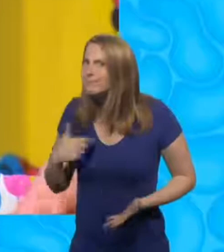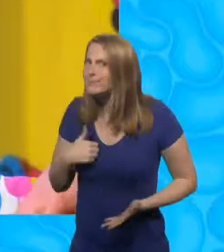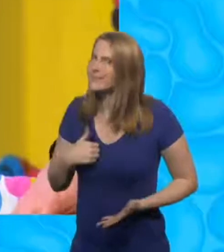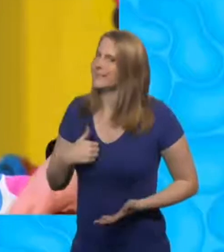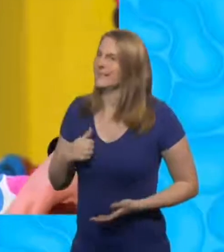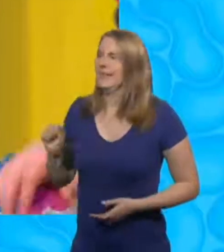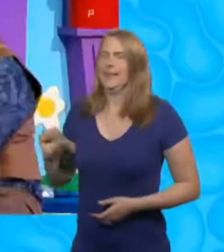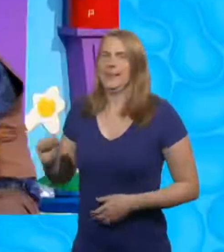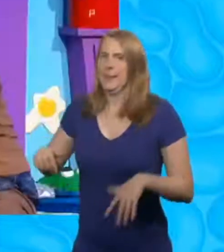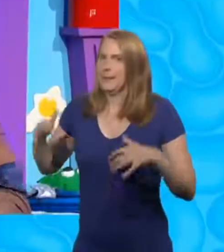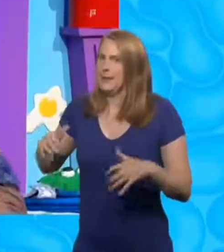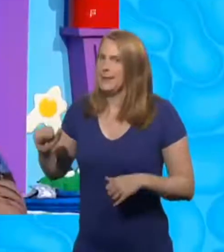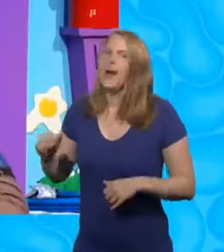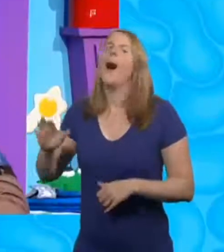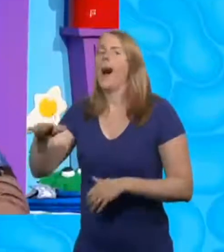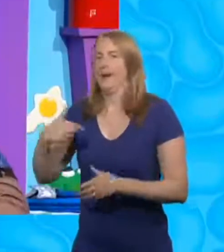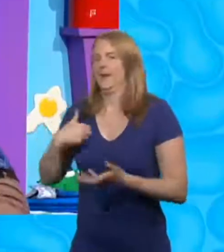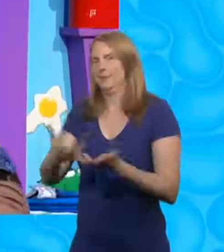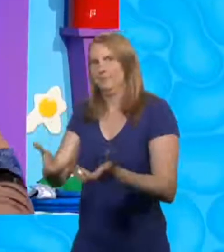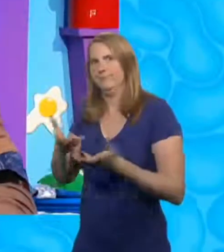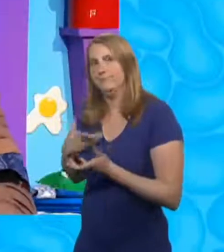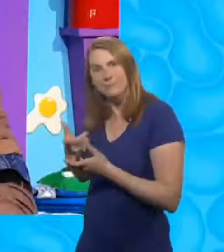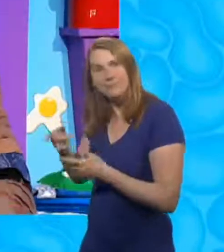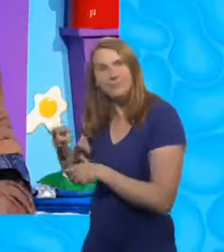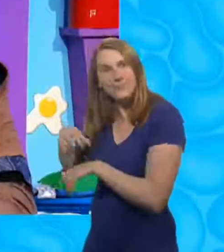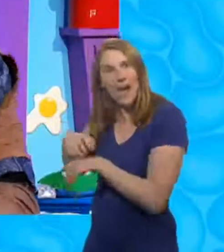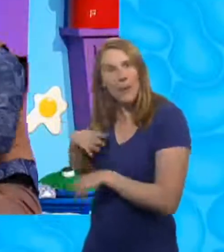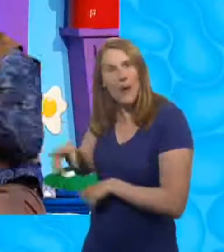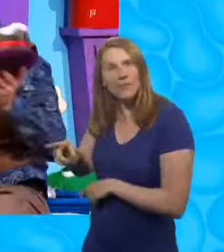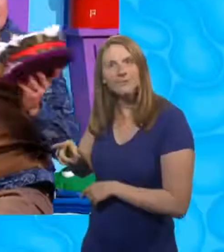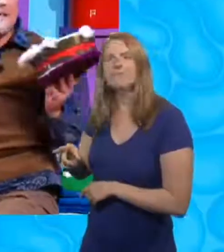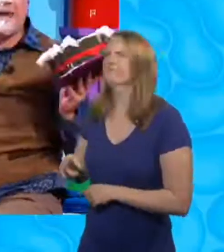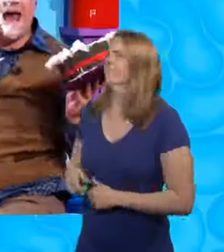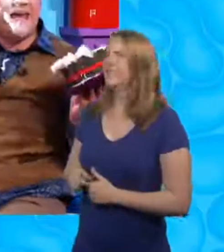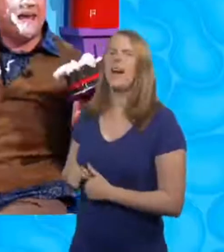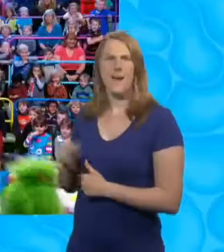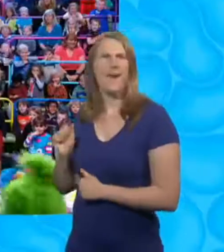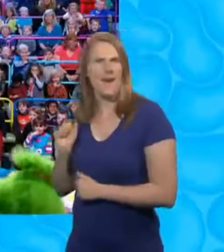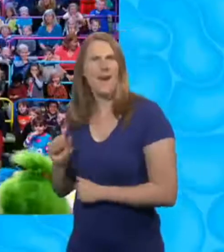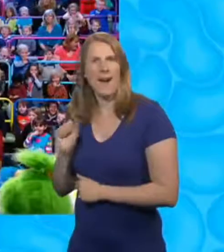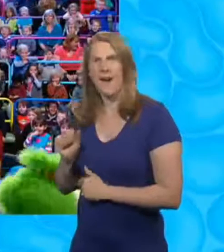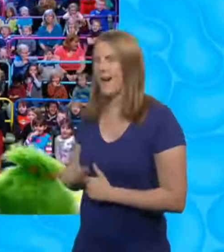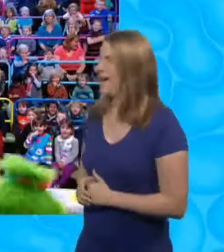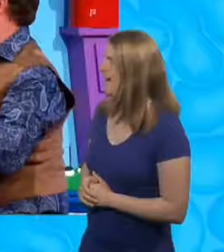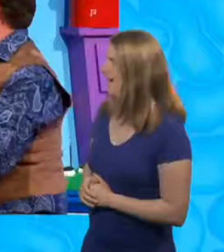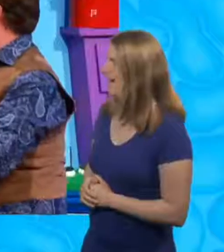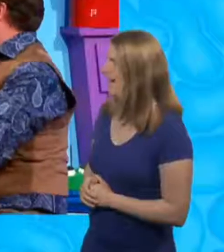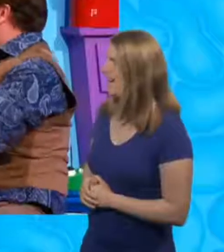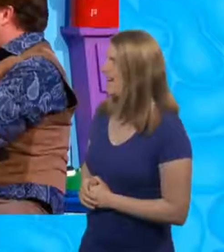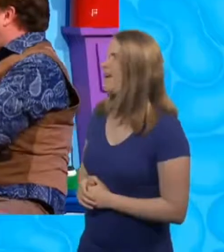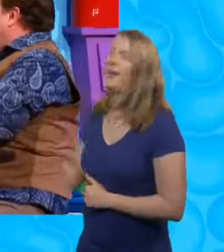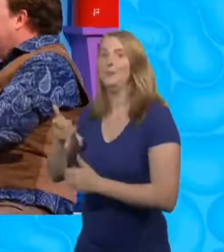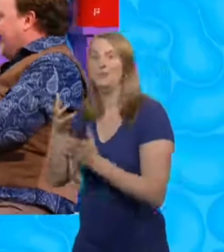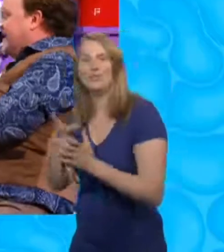I don't know. Little monster, that does it. Right. Shall I give Little Monster some cake? Yeah! Here we go,